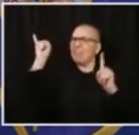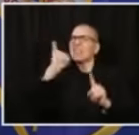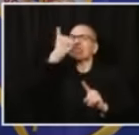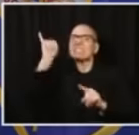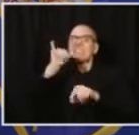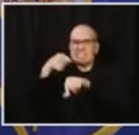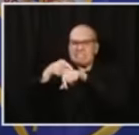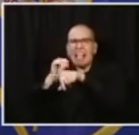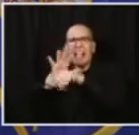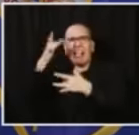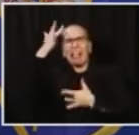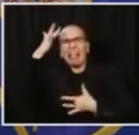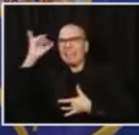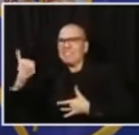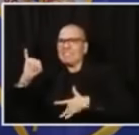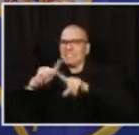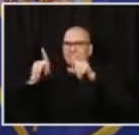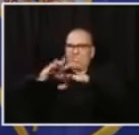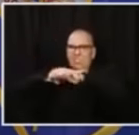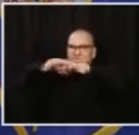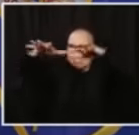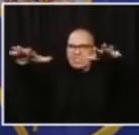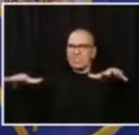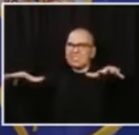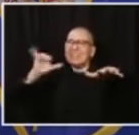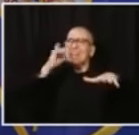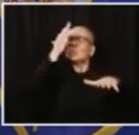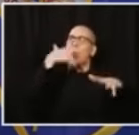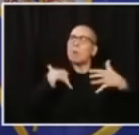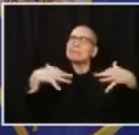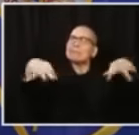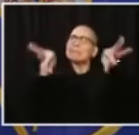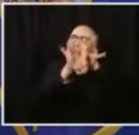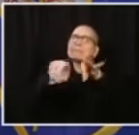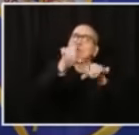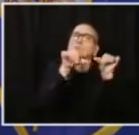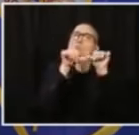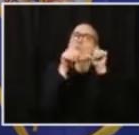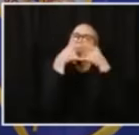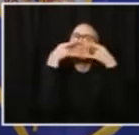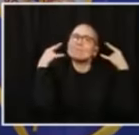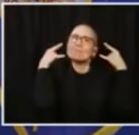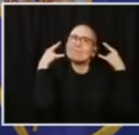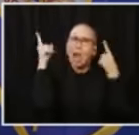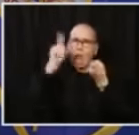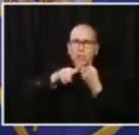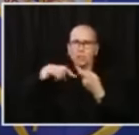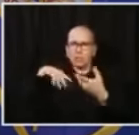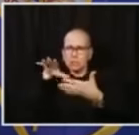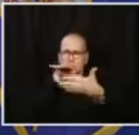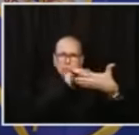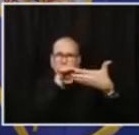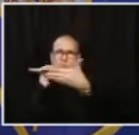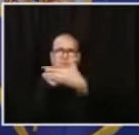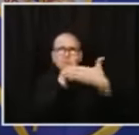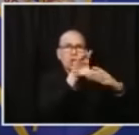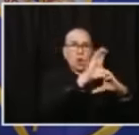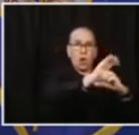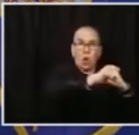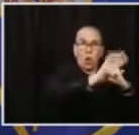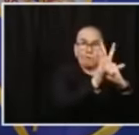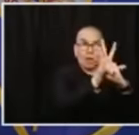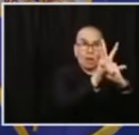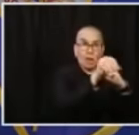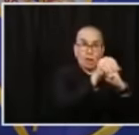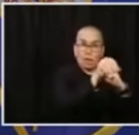we continue to wear masks and socially distance until we have a little bit more information about the vaccines. The vaccines will